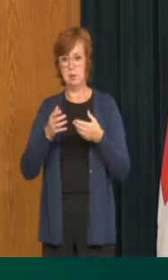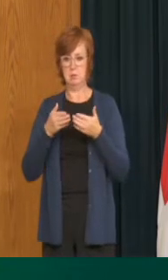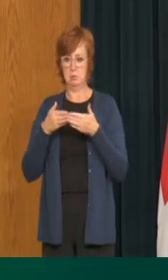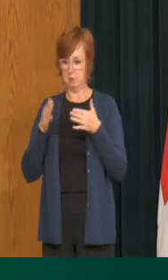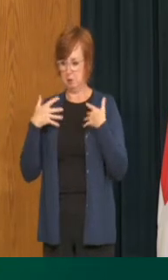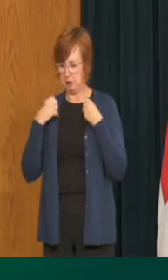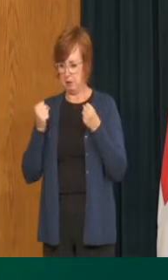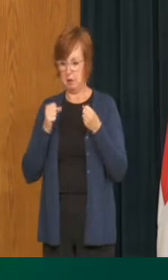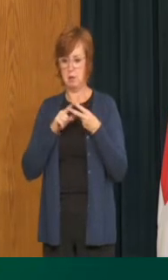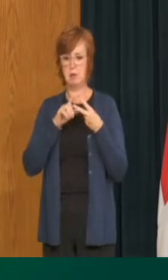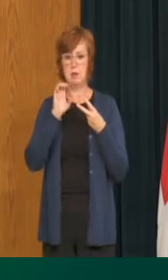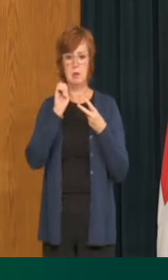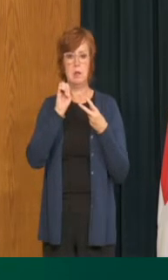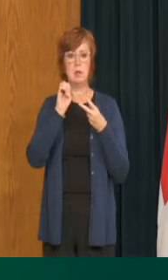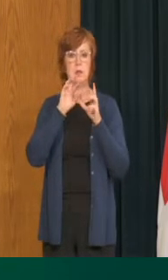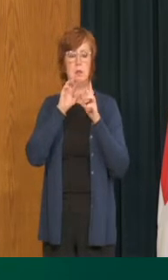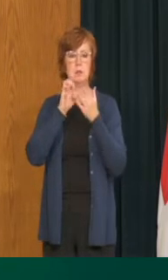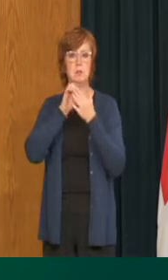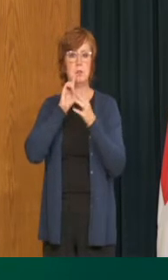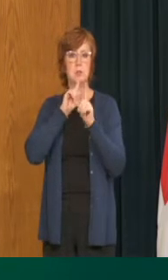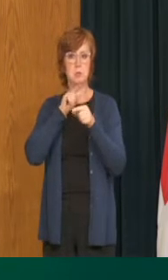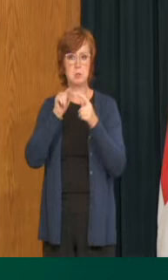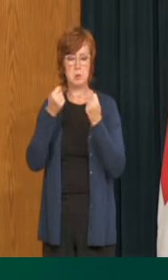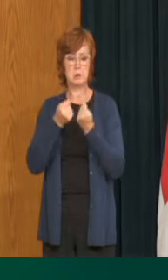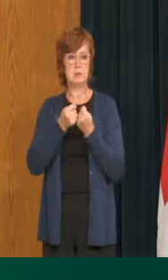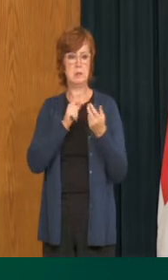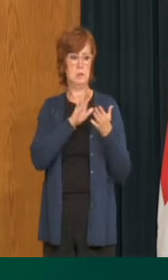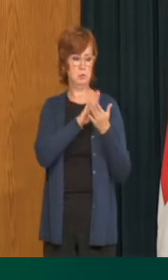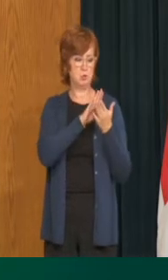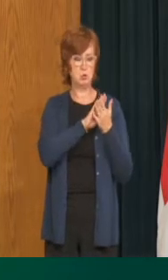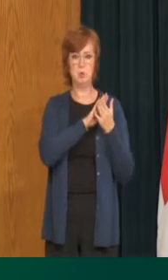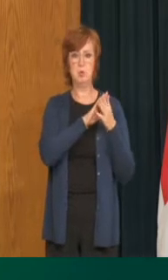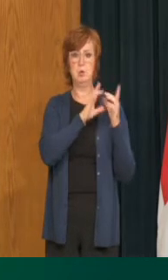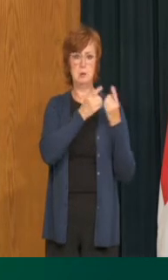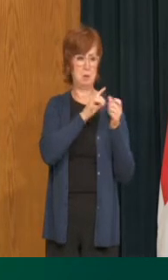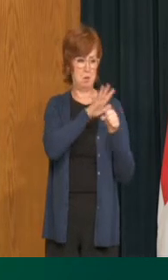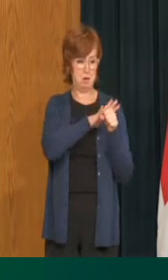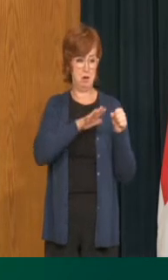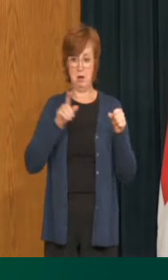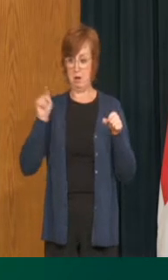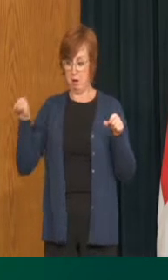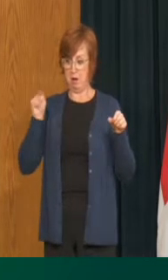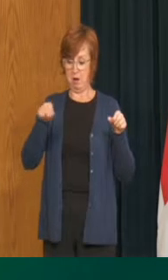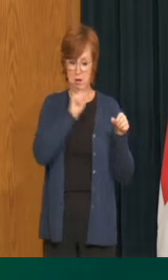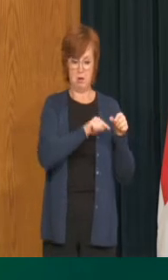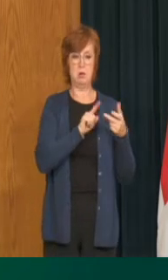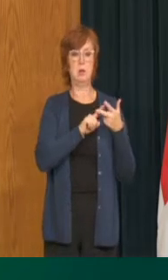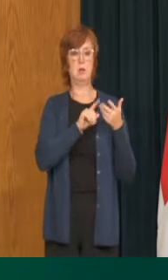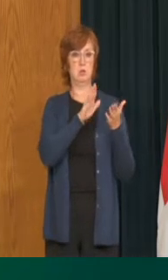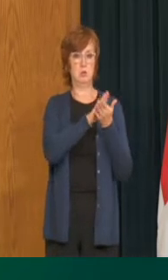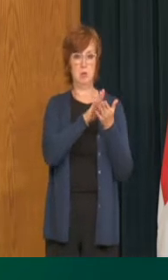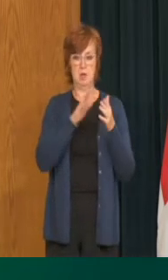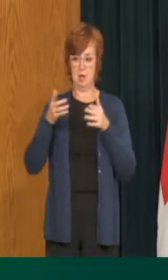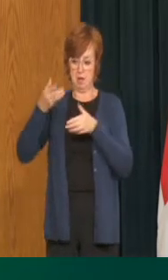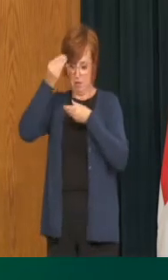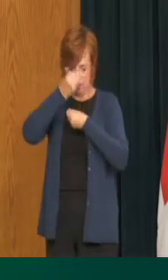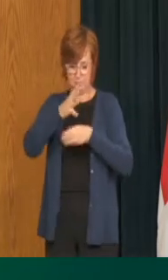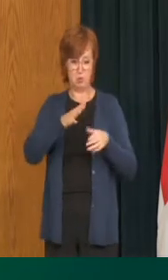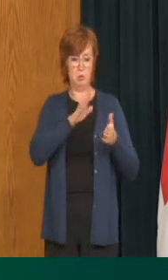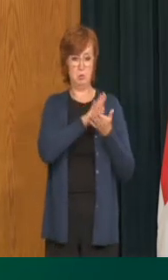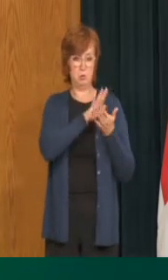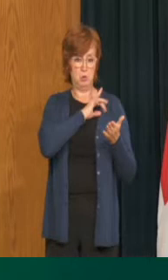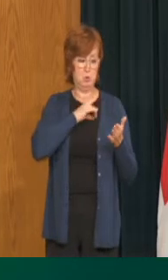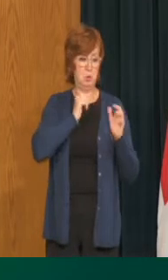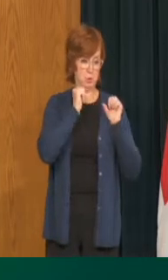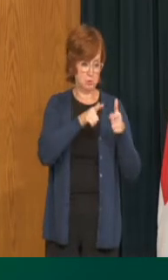health, the education response team, their school divisions, and then is disseminated out to each of the individual boards, to our educators, our